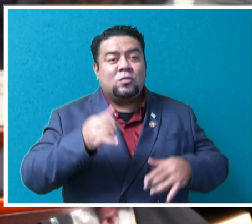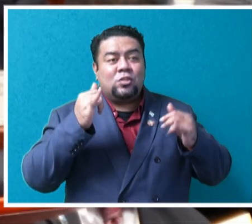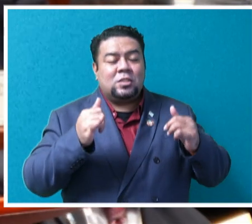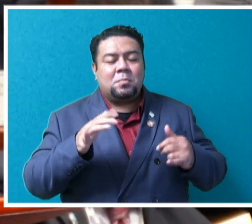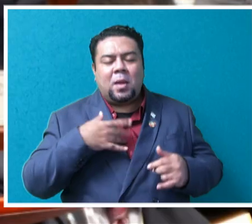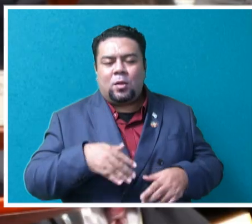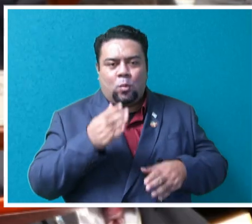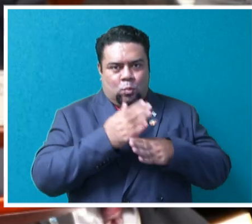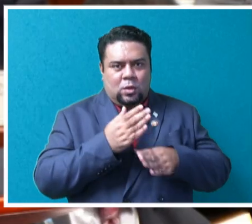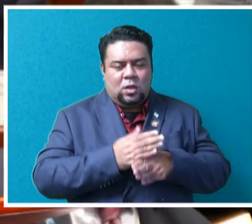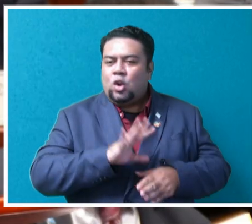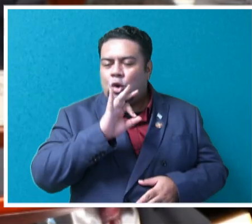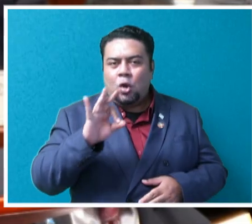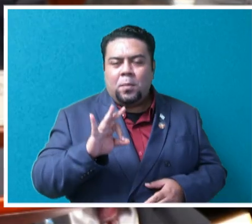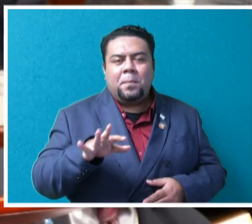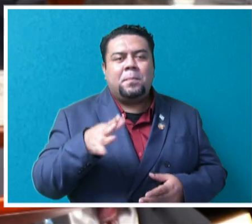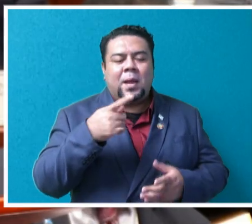outcomes, not rhetoric.